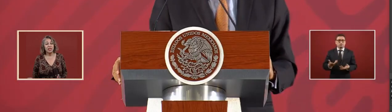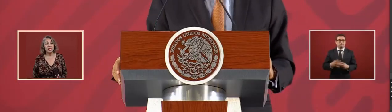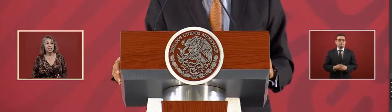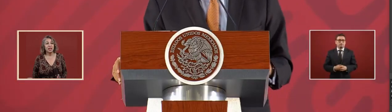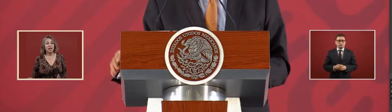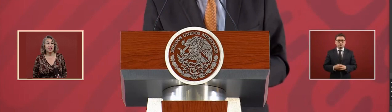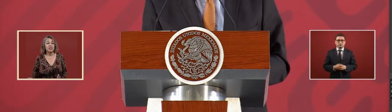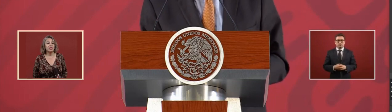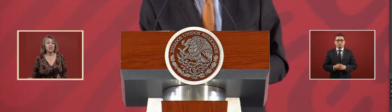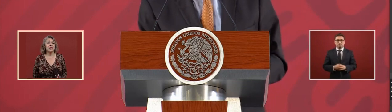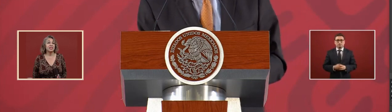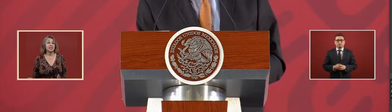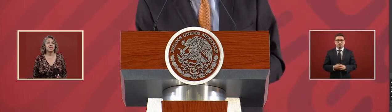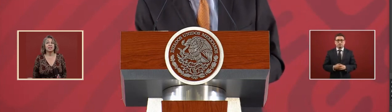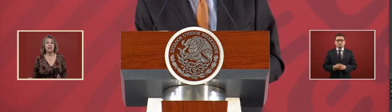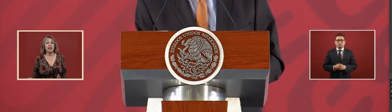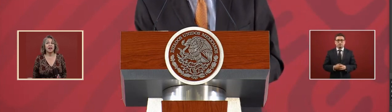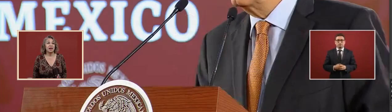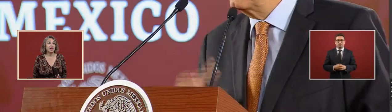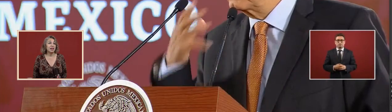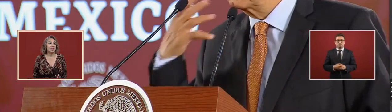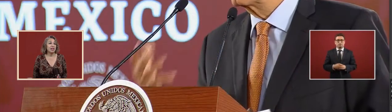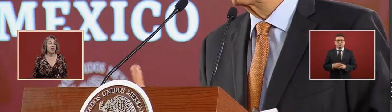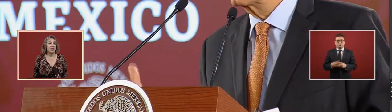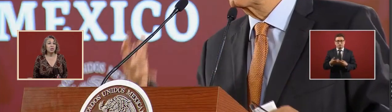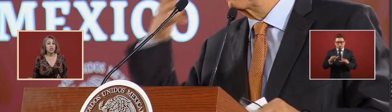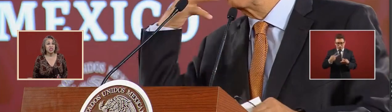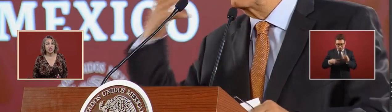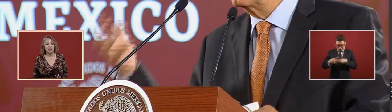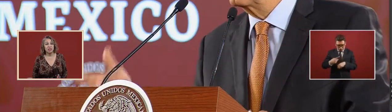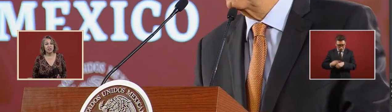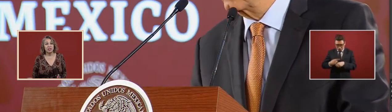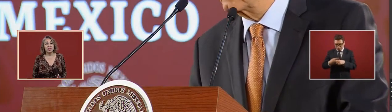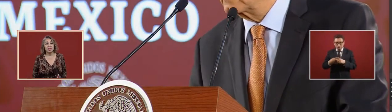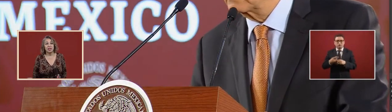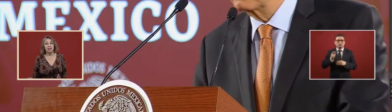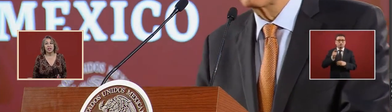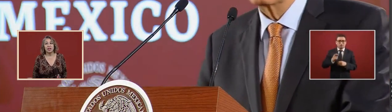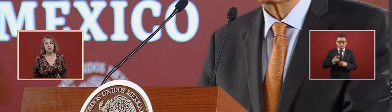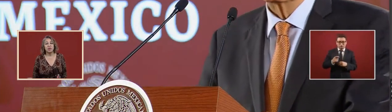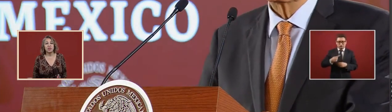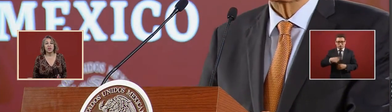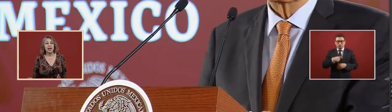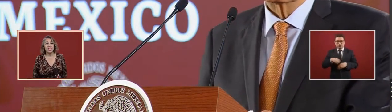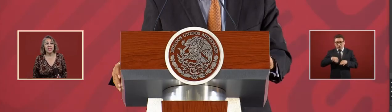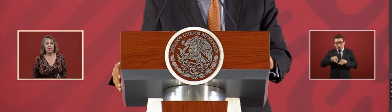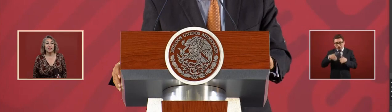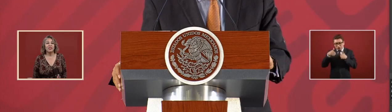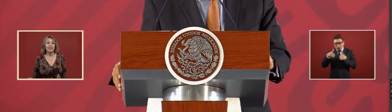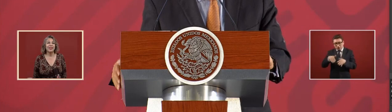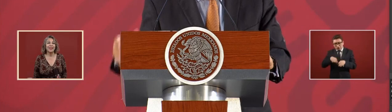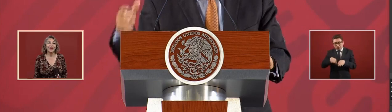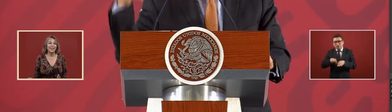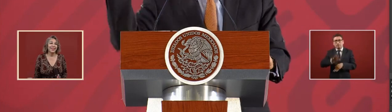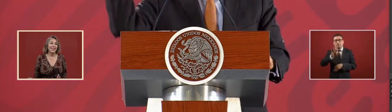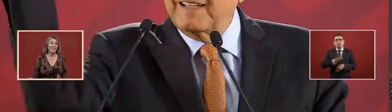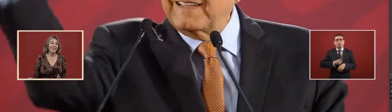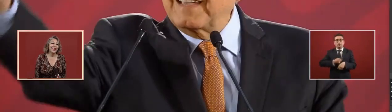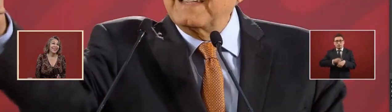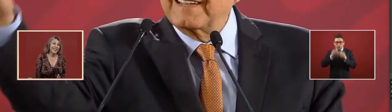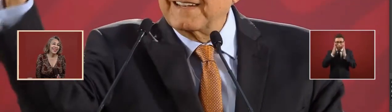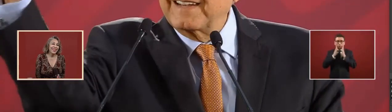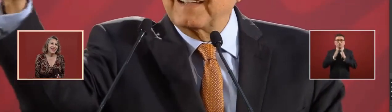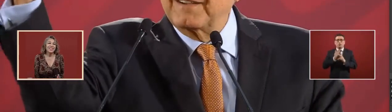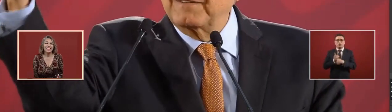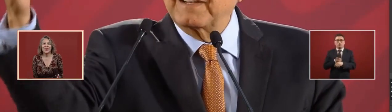You'll get a color that is amarillo, yellowish, un amarillo burócrata, like a bureaucratic yellow. Hay